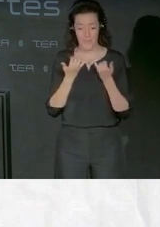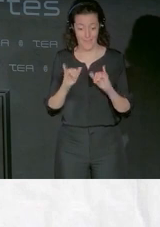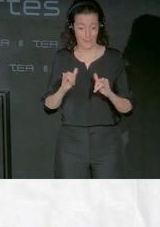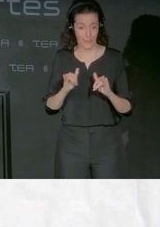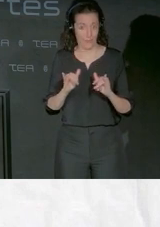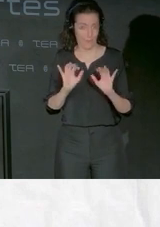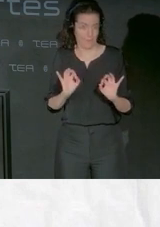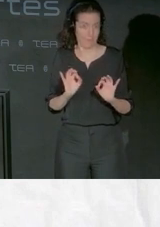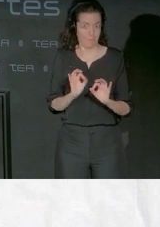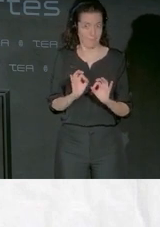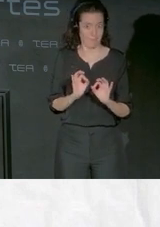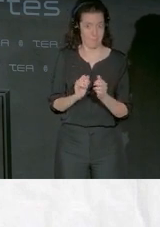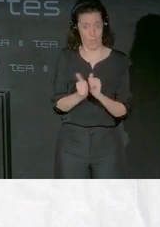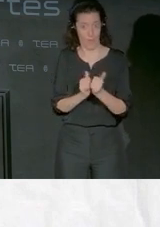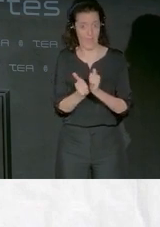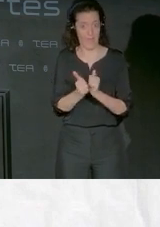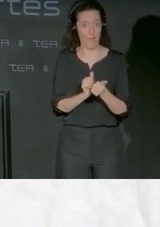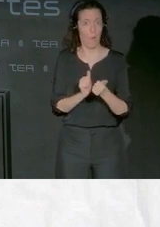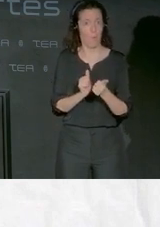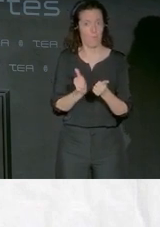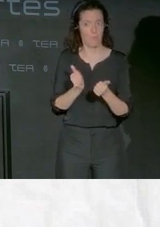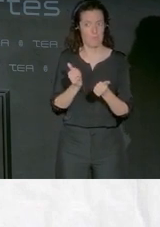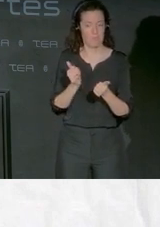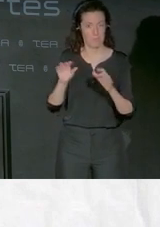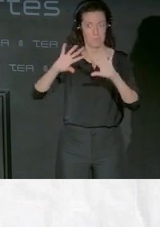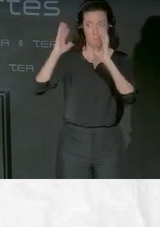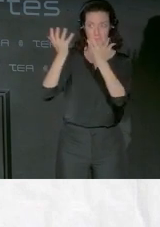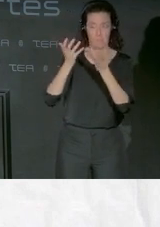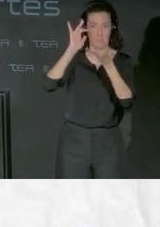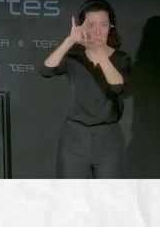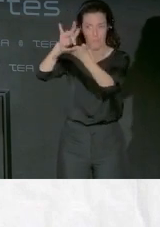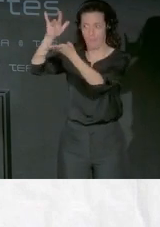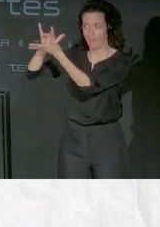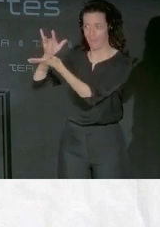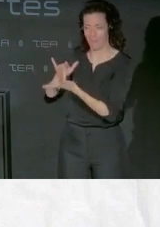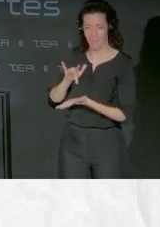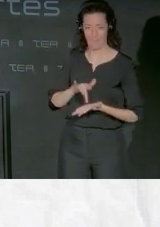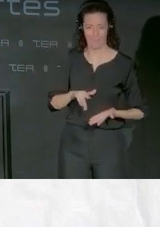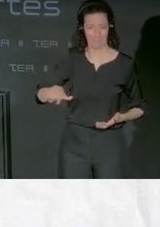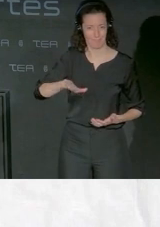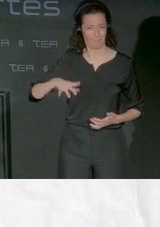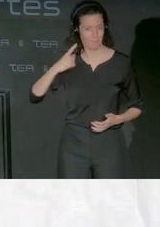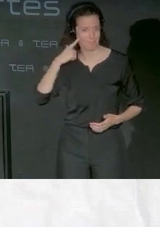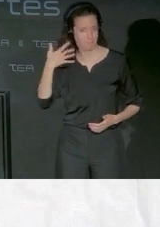around the places that that are used in the video games in real life.